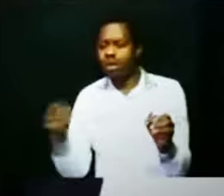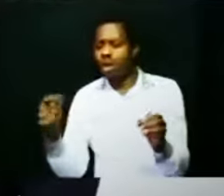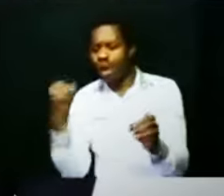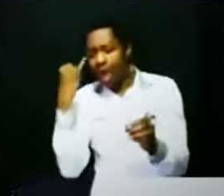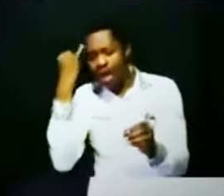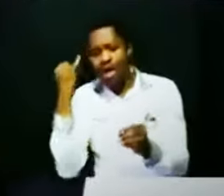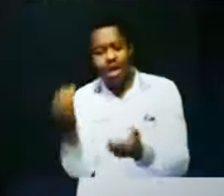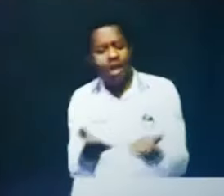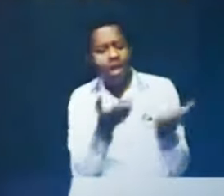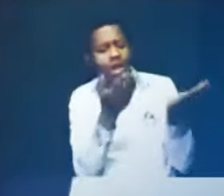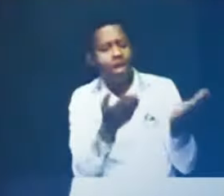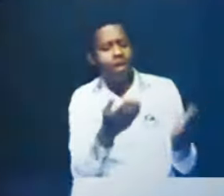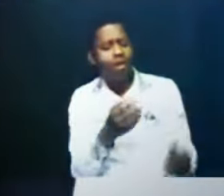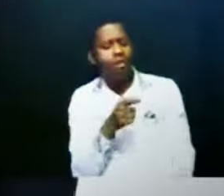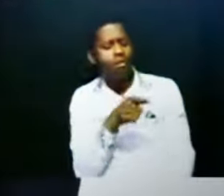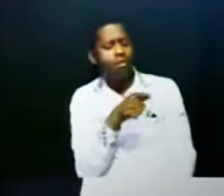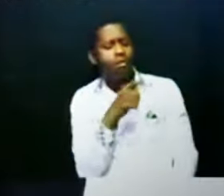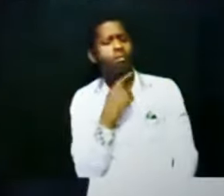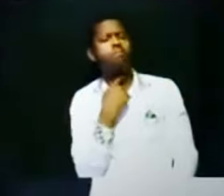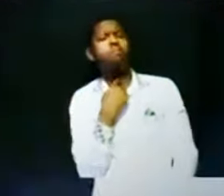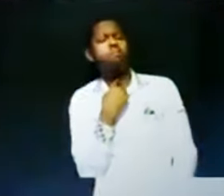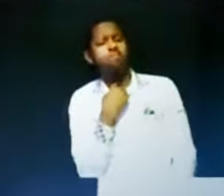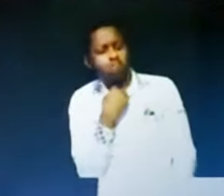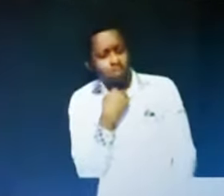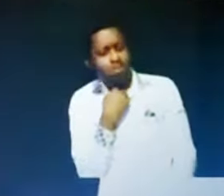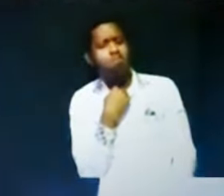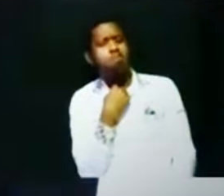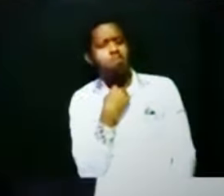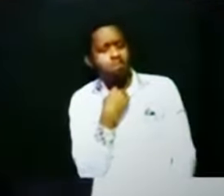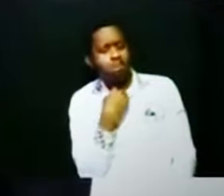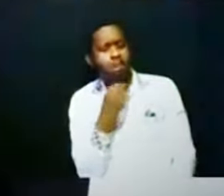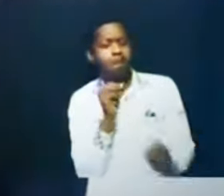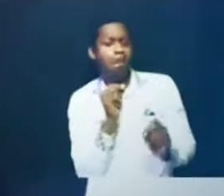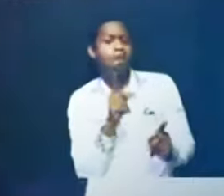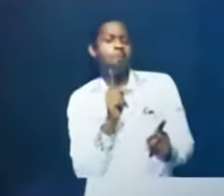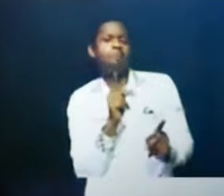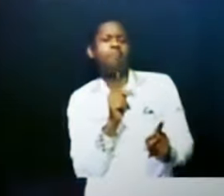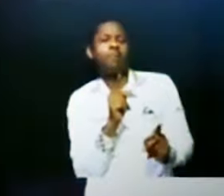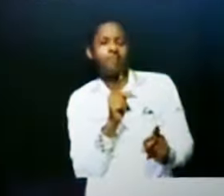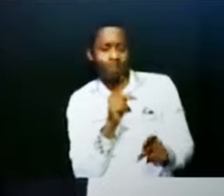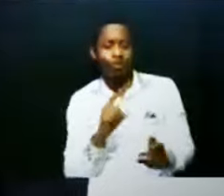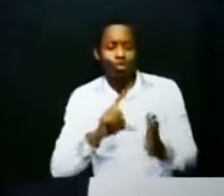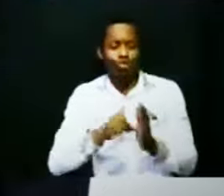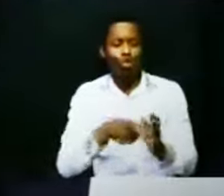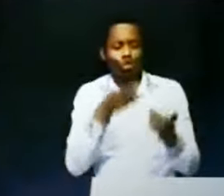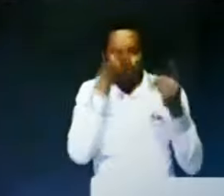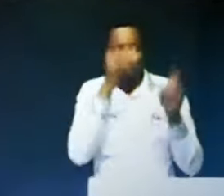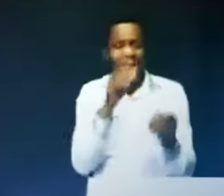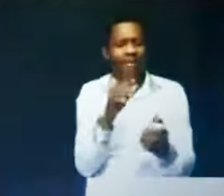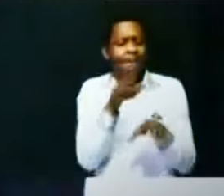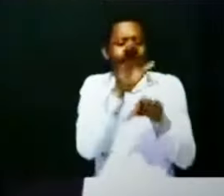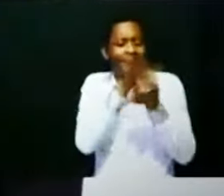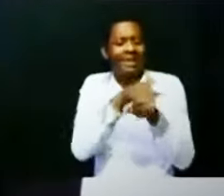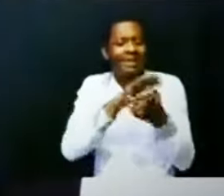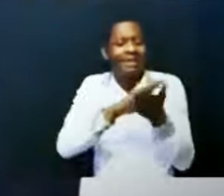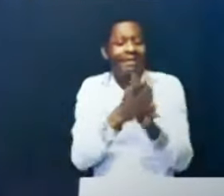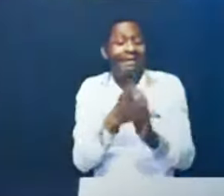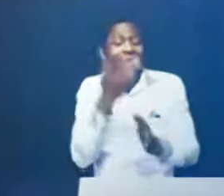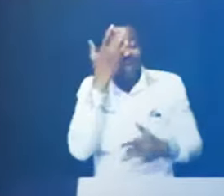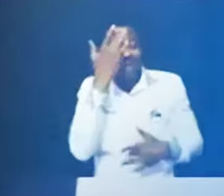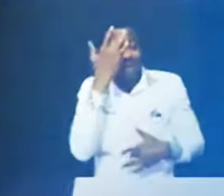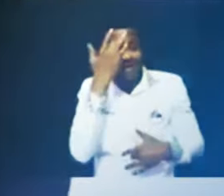We eti akura. Then when Tema attends Amnon, who feigns